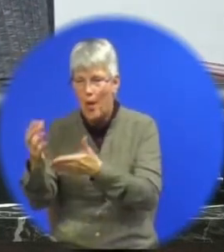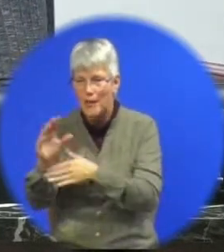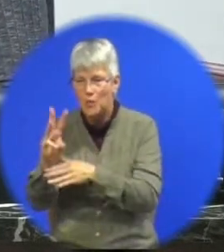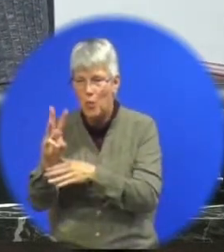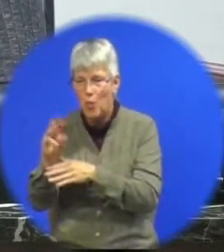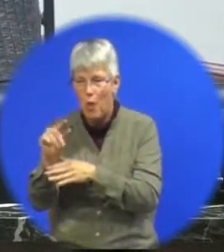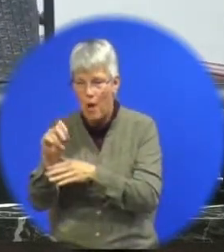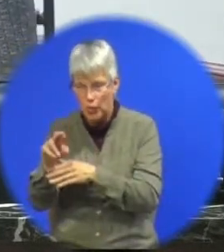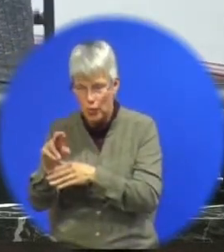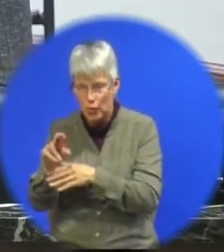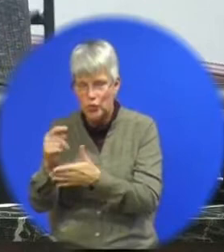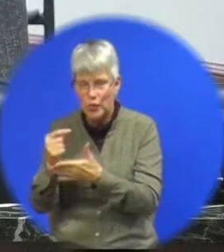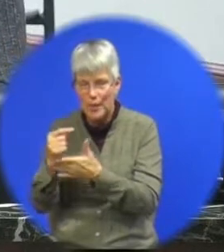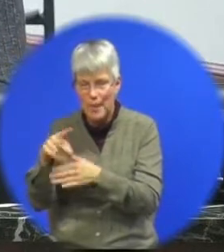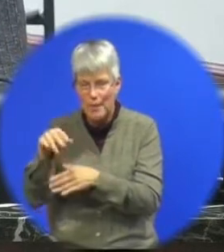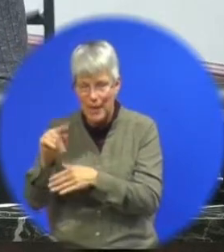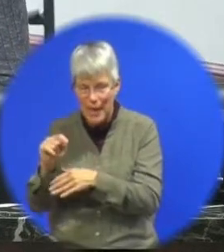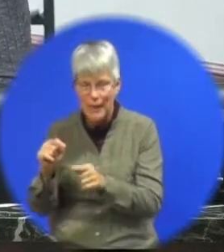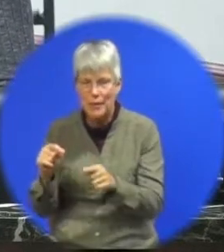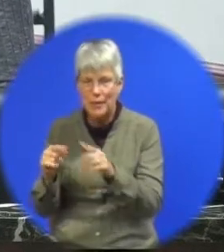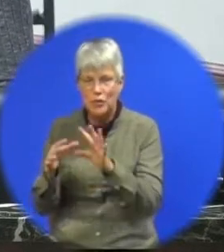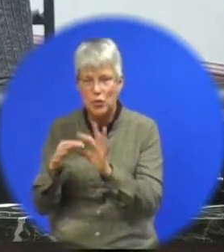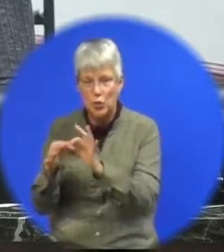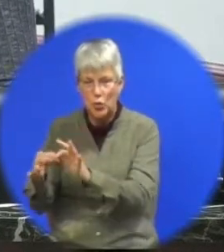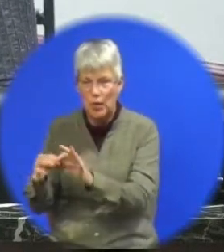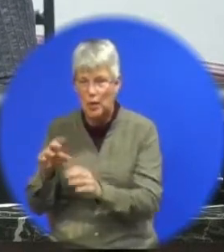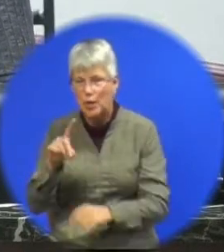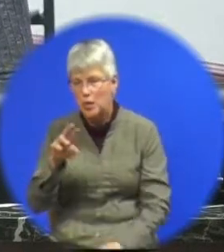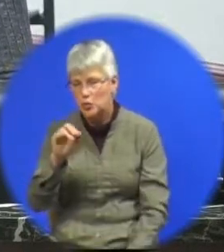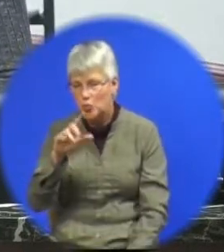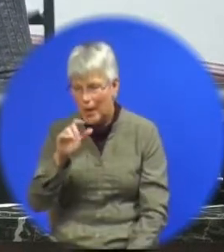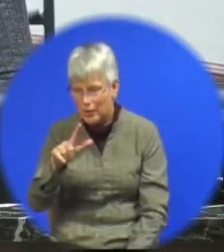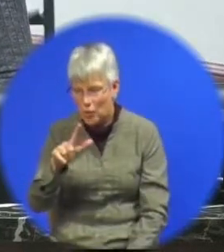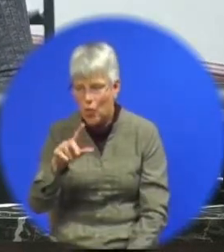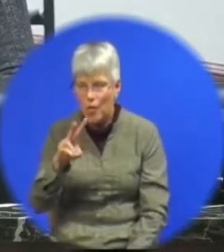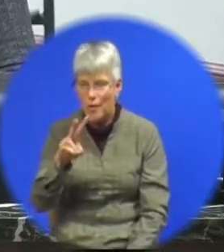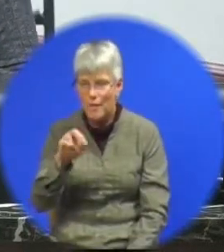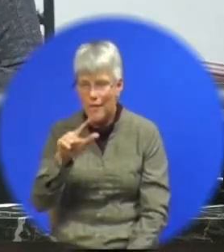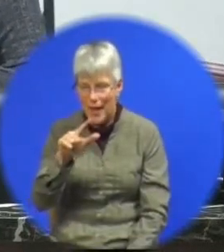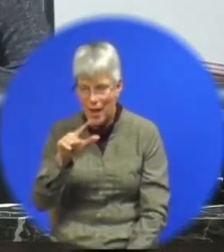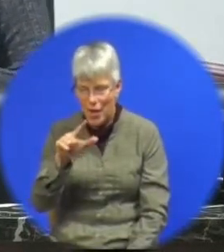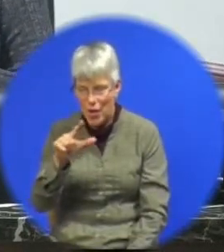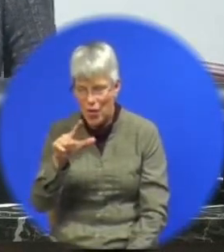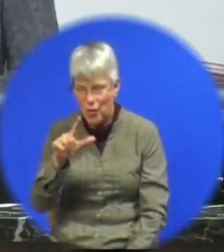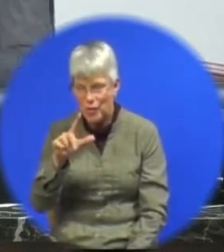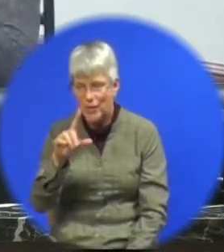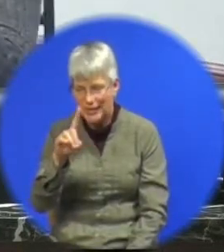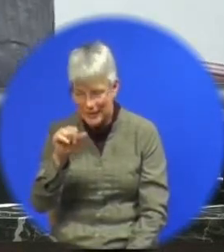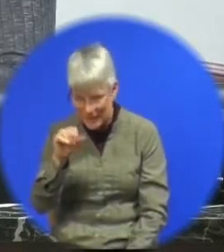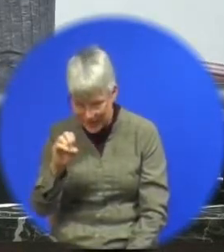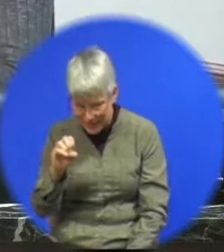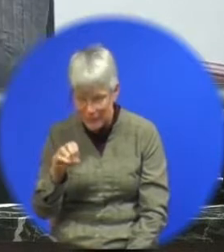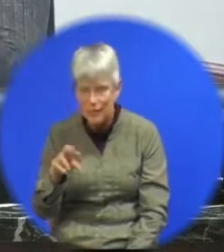down through Drexel, Valdez, Road Hiss, and Longview to hook up with the Hickory Trail system. So right there around